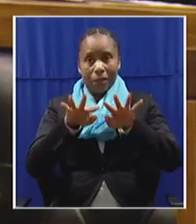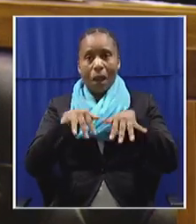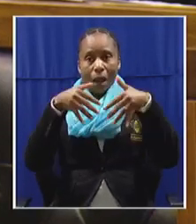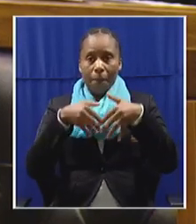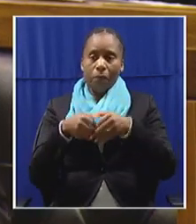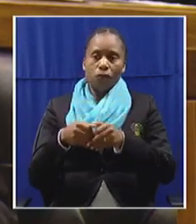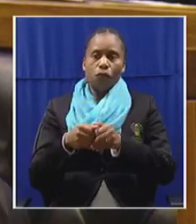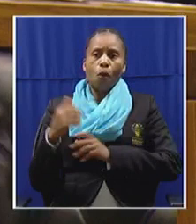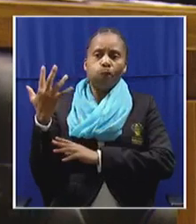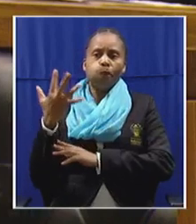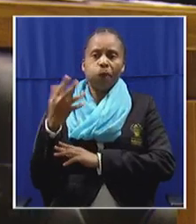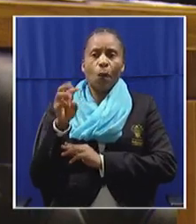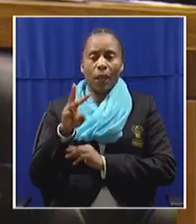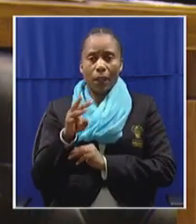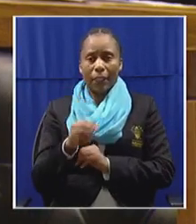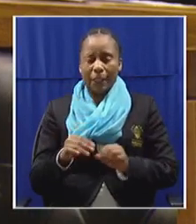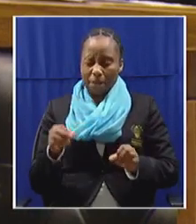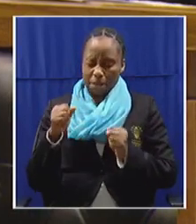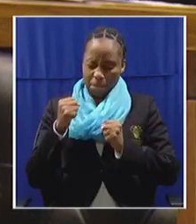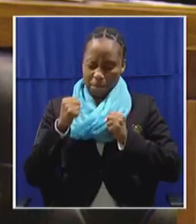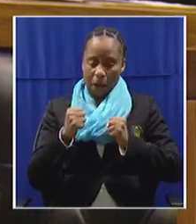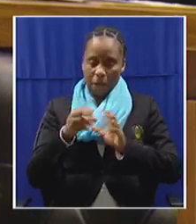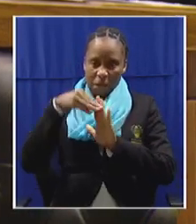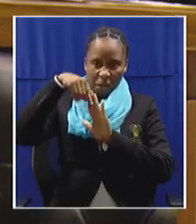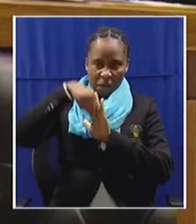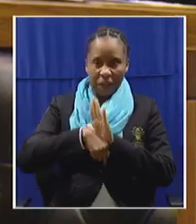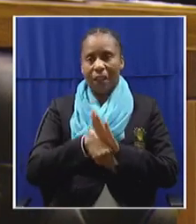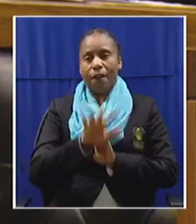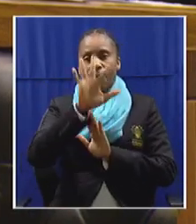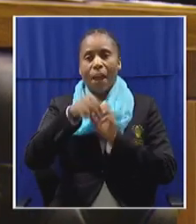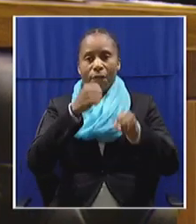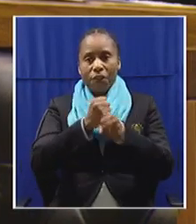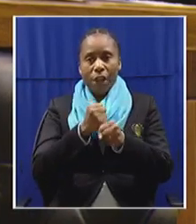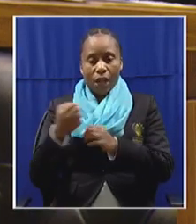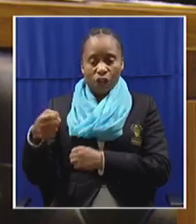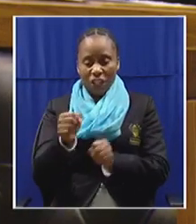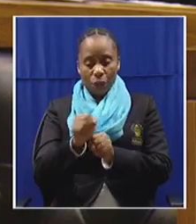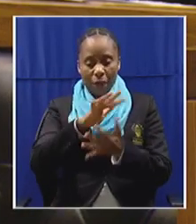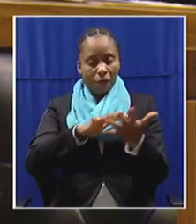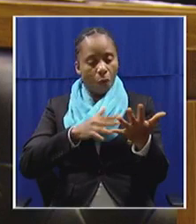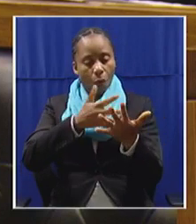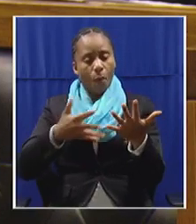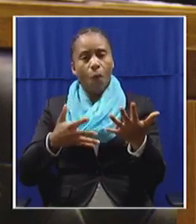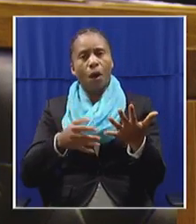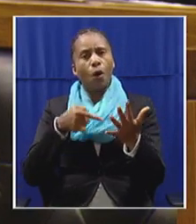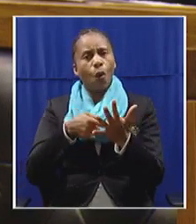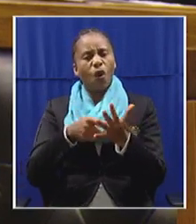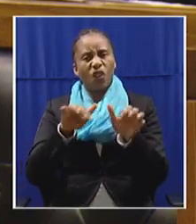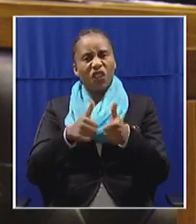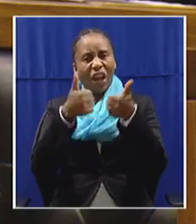on a comprehensive 5-year strategic framework on how to deal with the